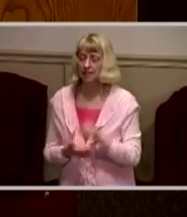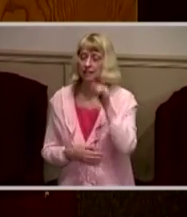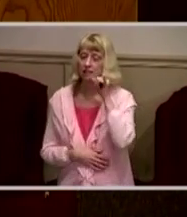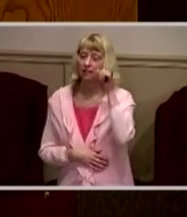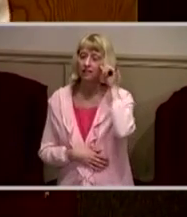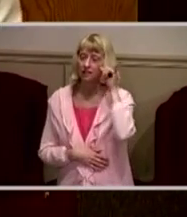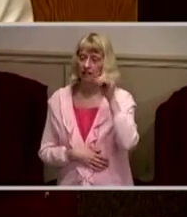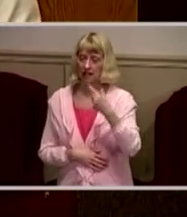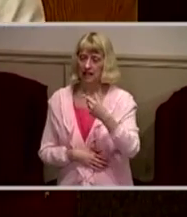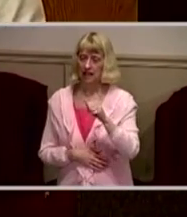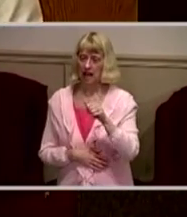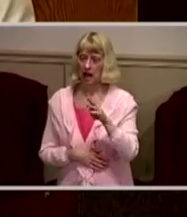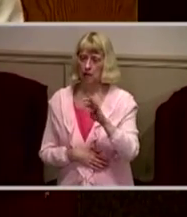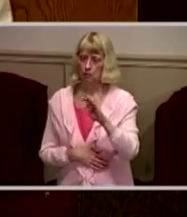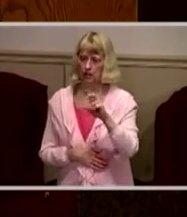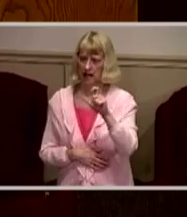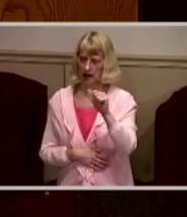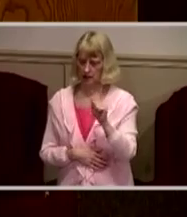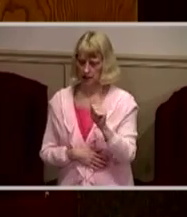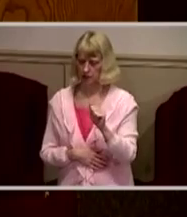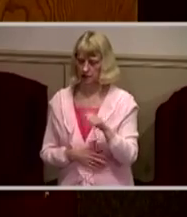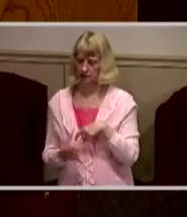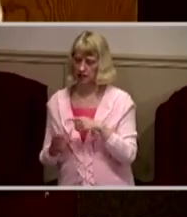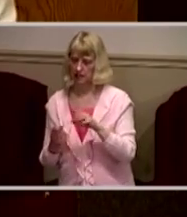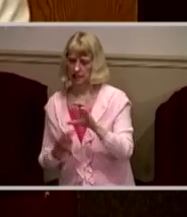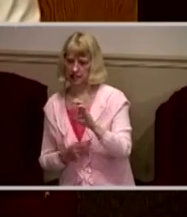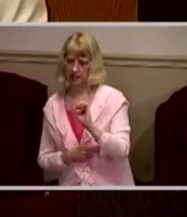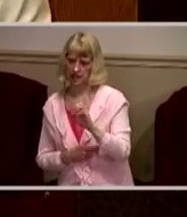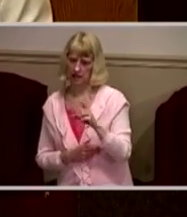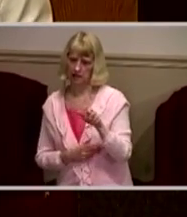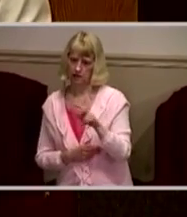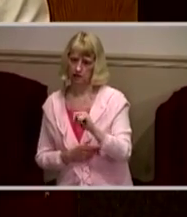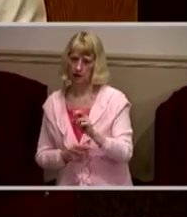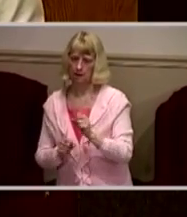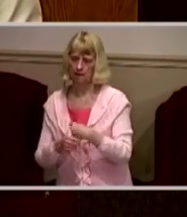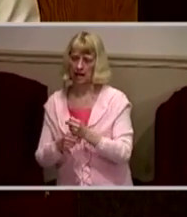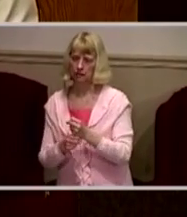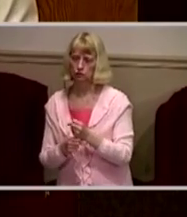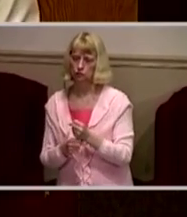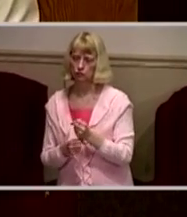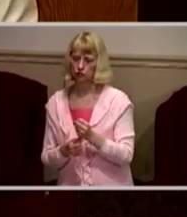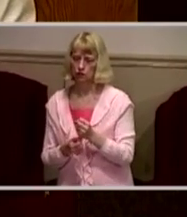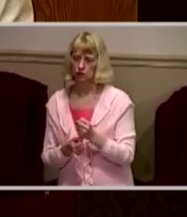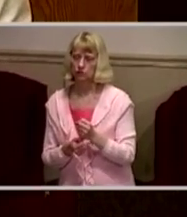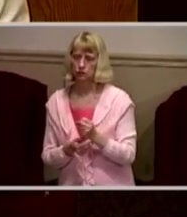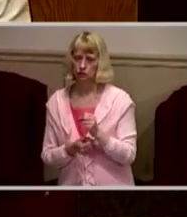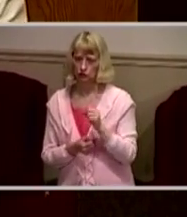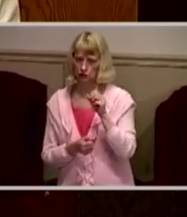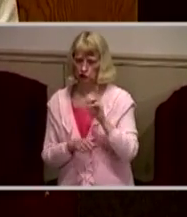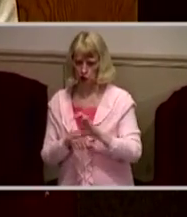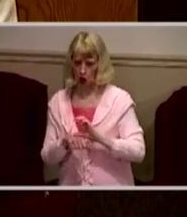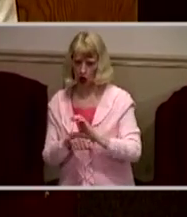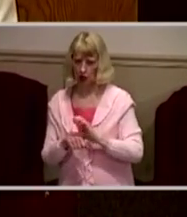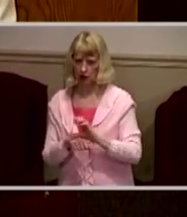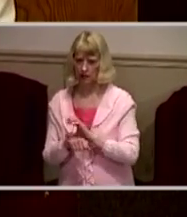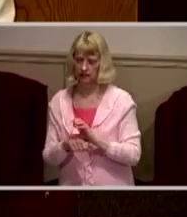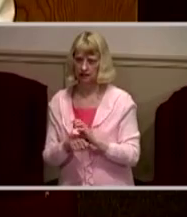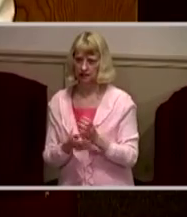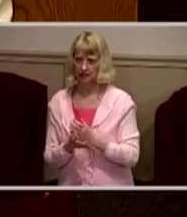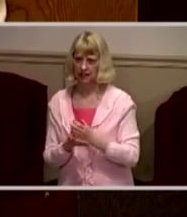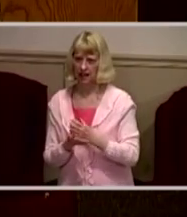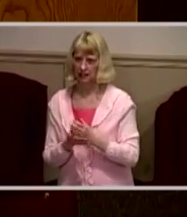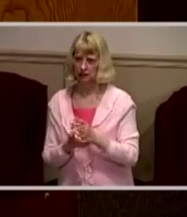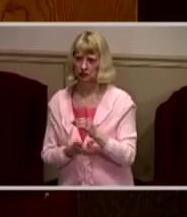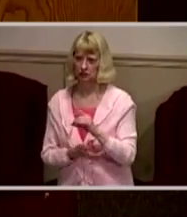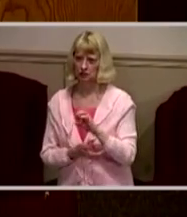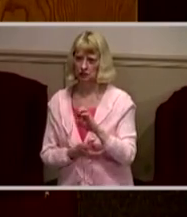Yesterday, Gabriella and Cademan made me a chocolate cake made out of dirt.